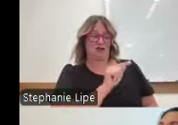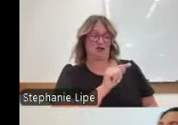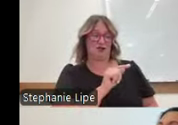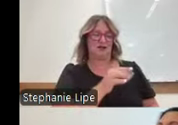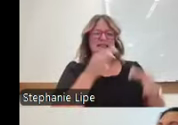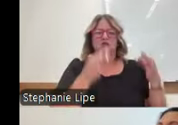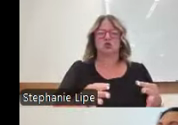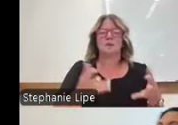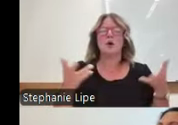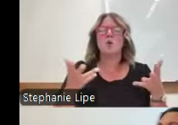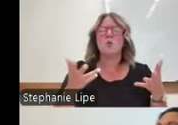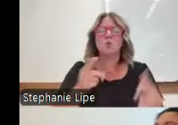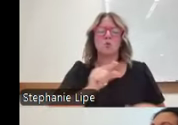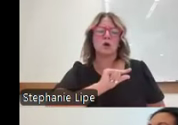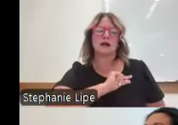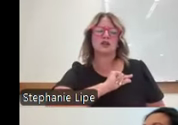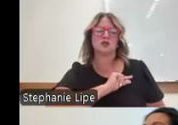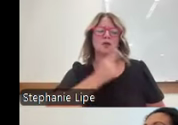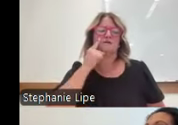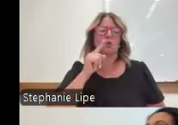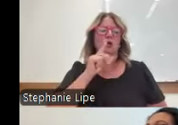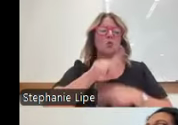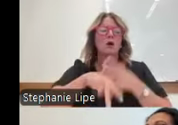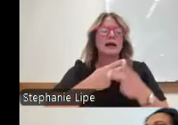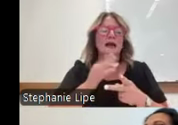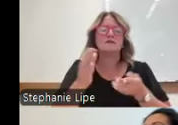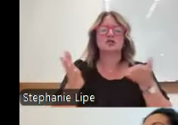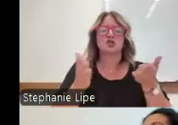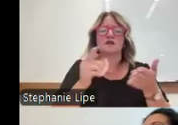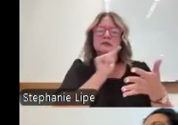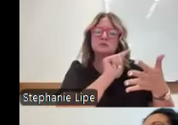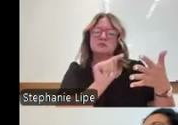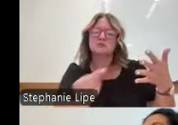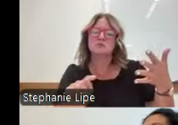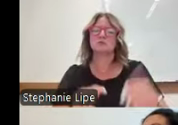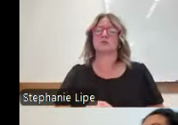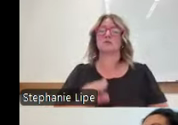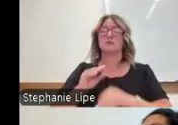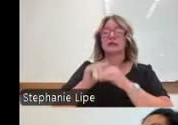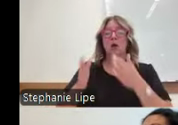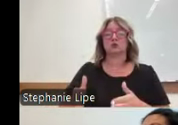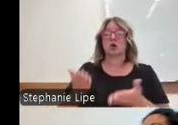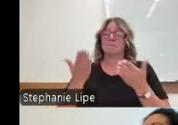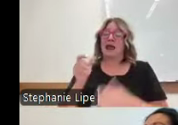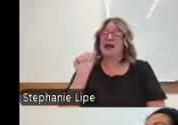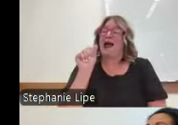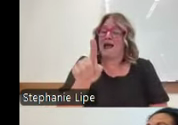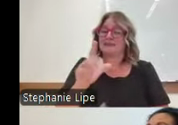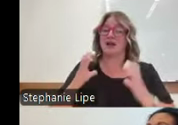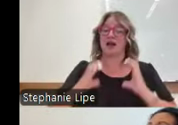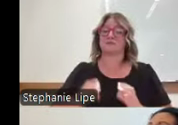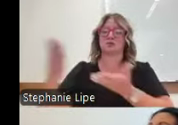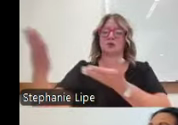with a VR counselor, a vocational rehab counselor, and see if they are eligible for which services we have. And